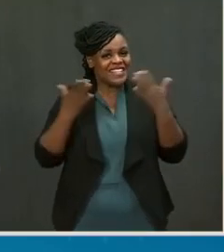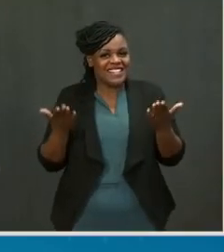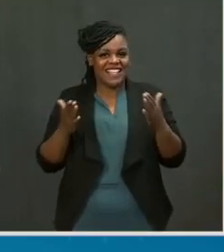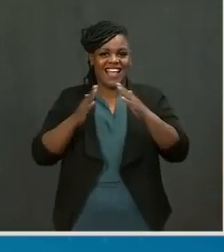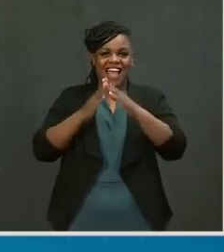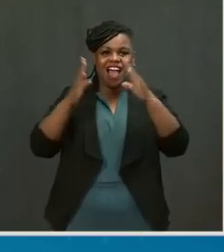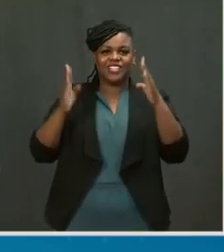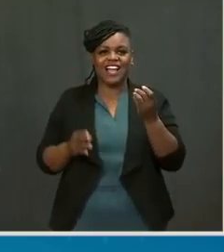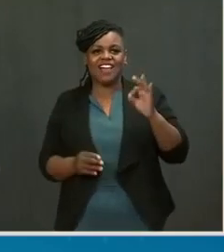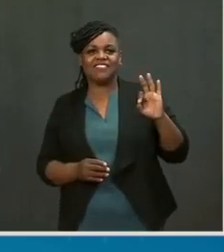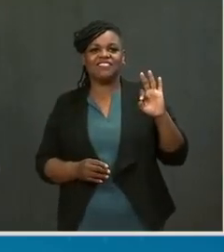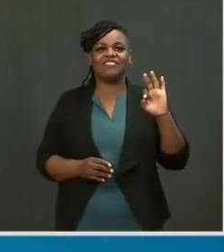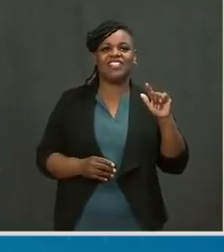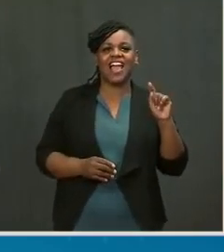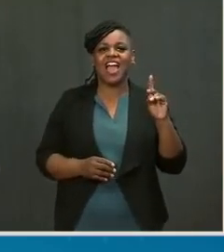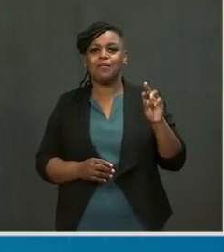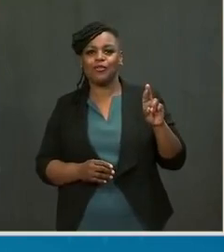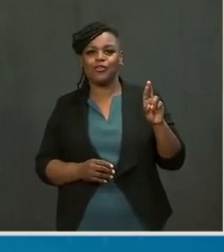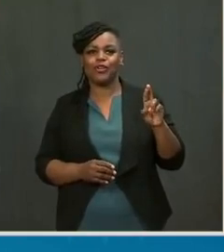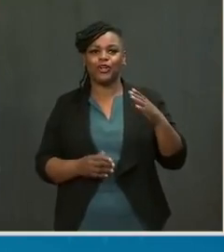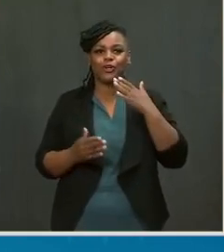of Labor.